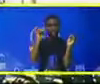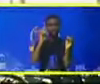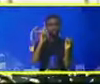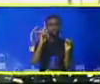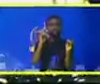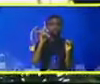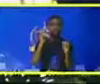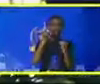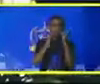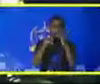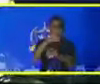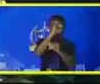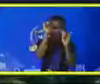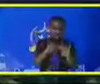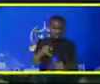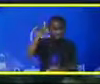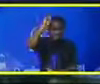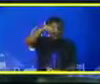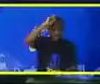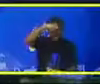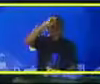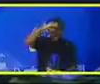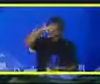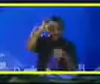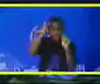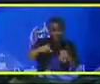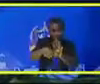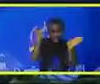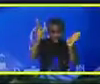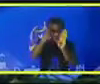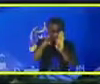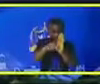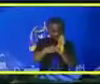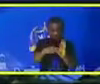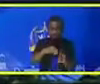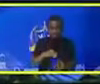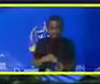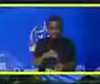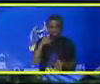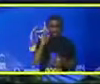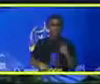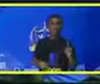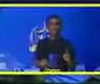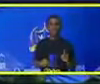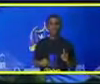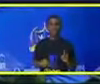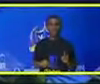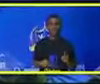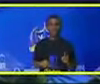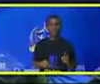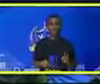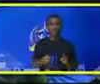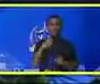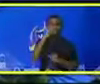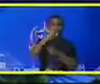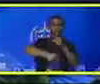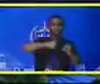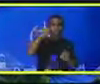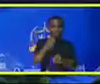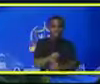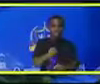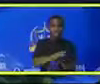open doors. Remaining there like the man at Bethesda, 1 year will become 38 and nothing